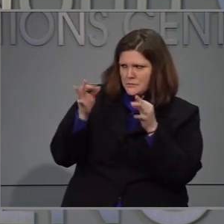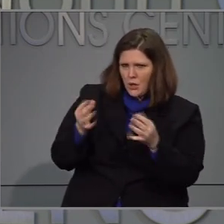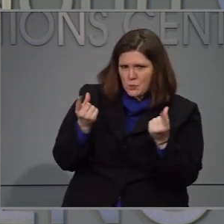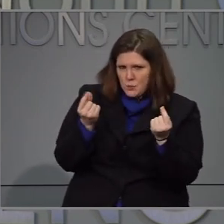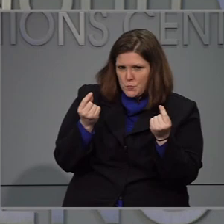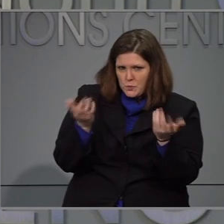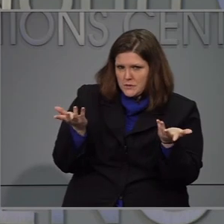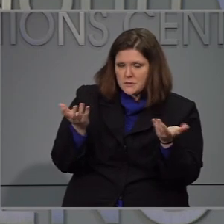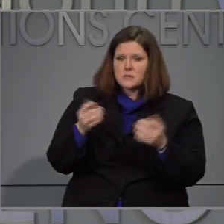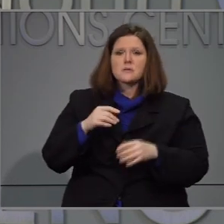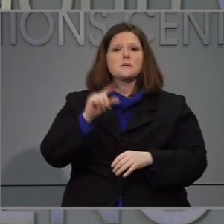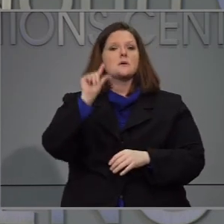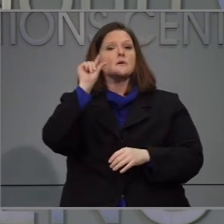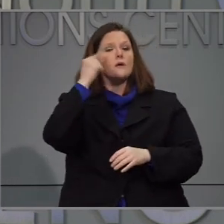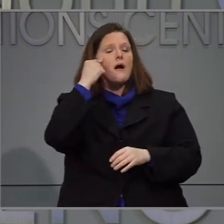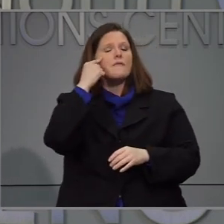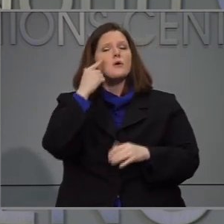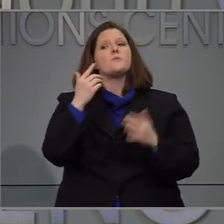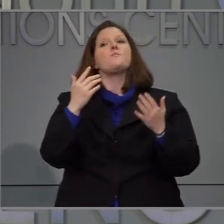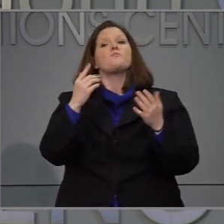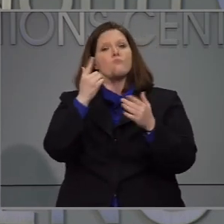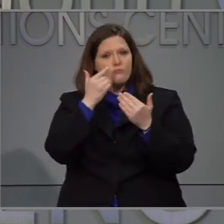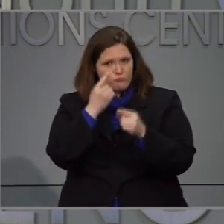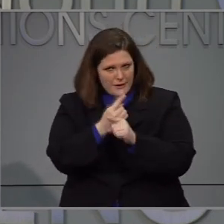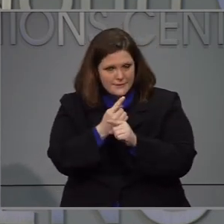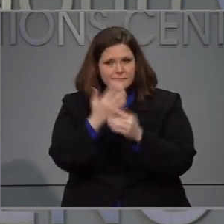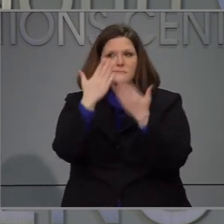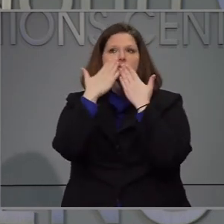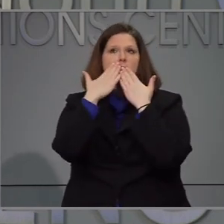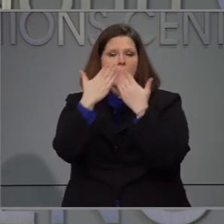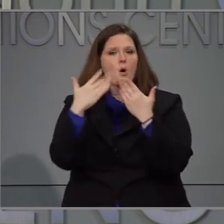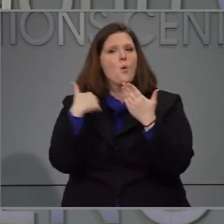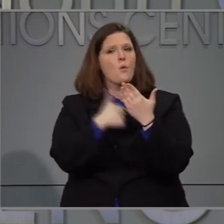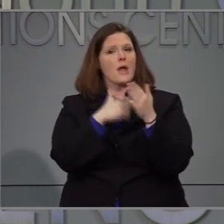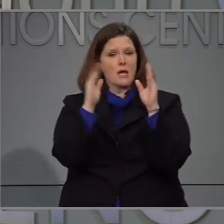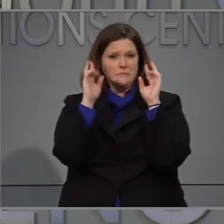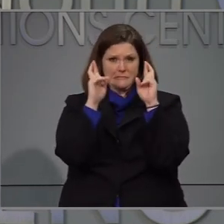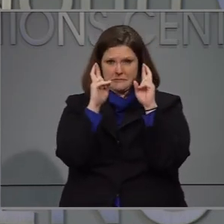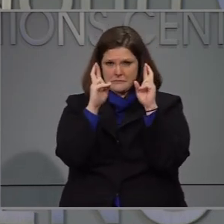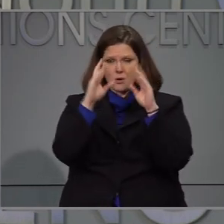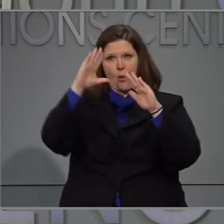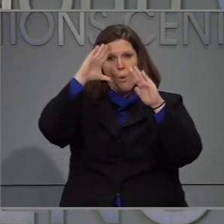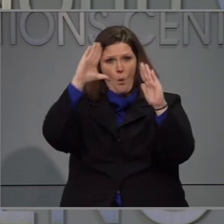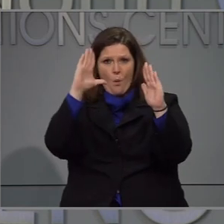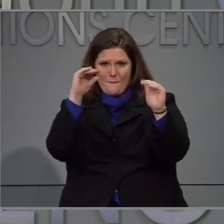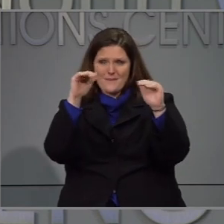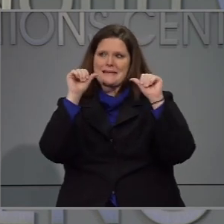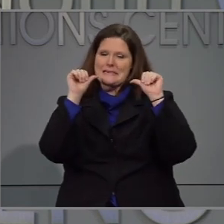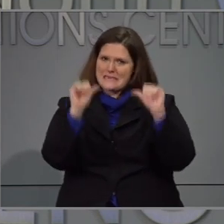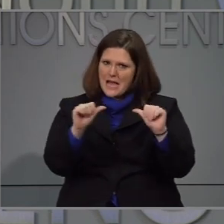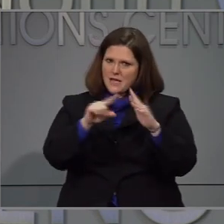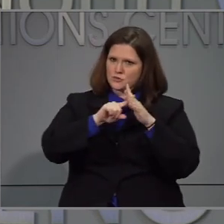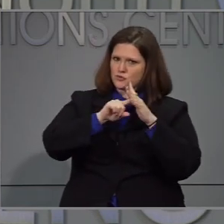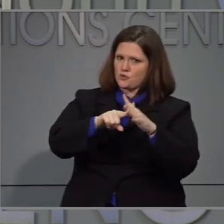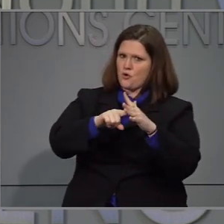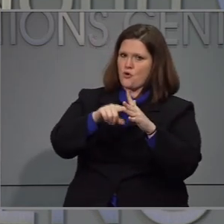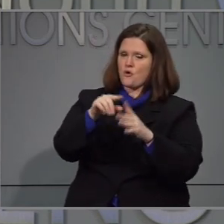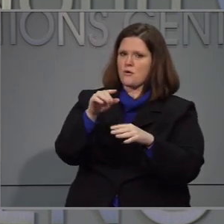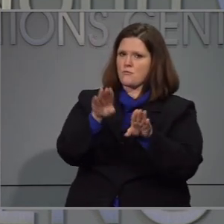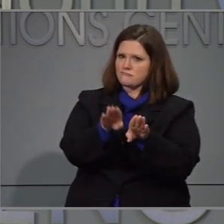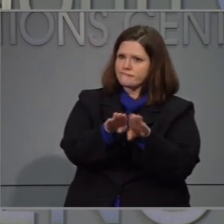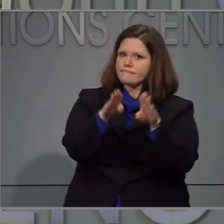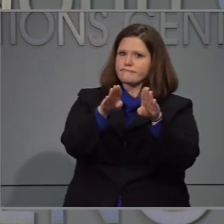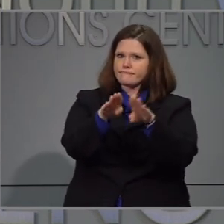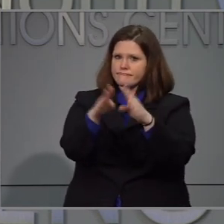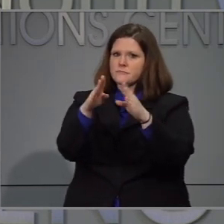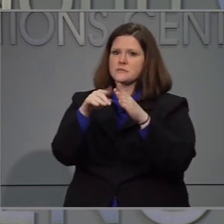are hopeful that we can enter phase one as the order expires on May 8th. And remember that we talked about